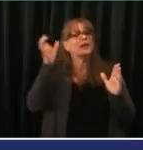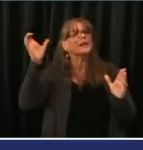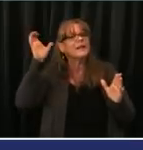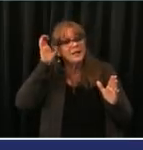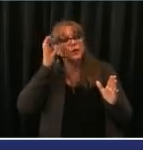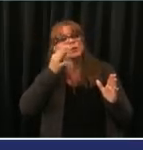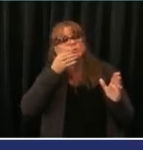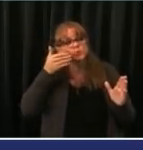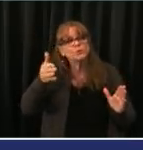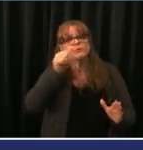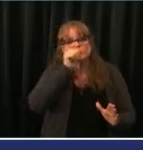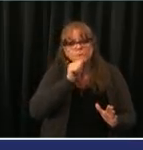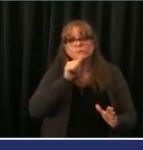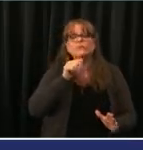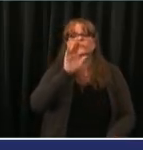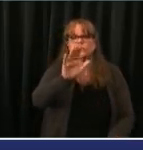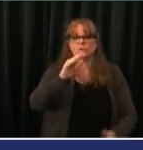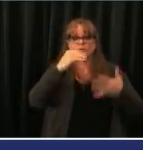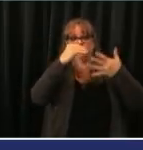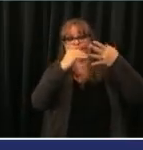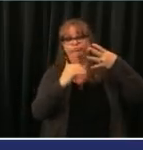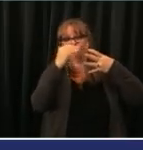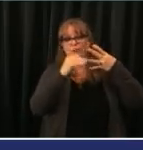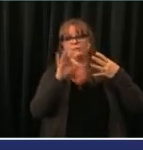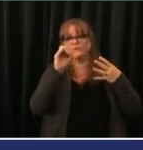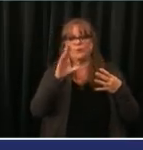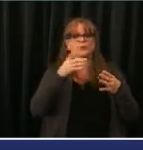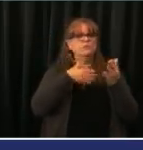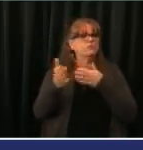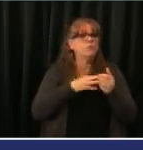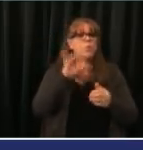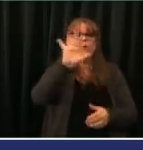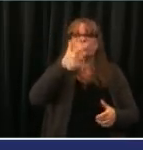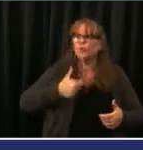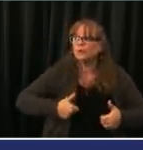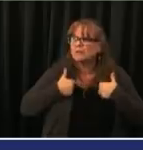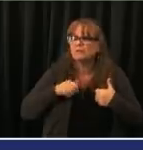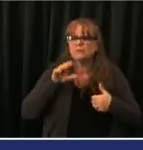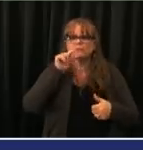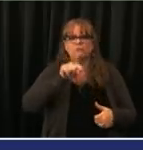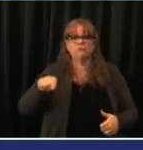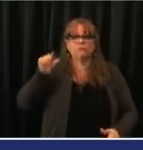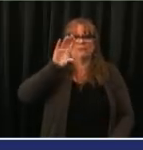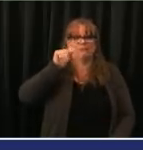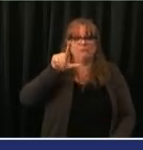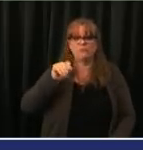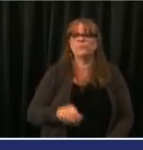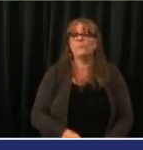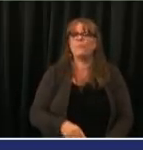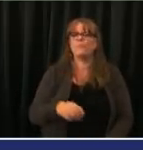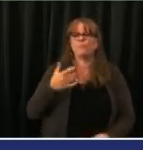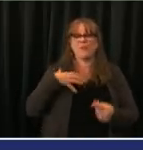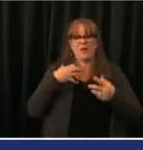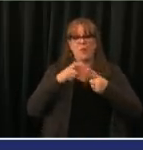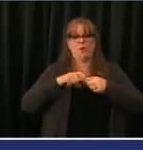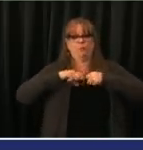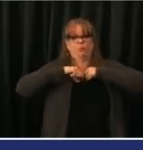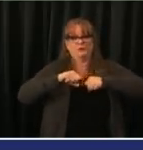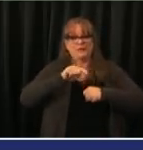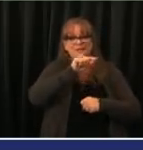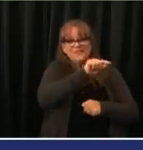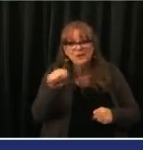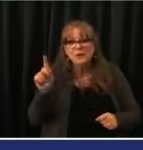you live in our state, as well as making sure that we protect our education heroes, our preschool through